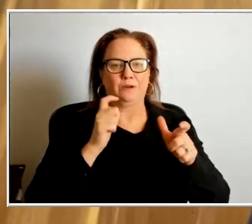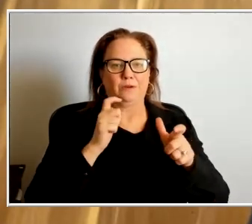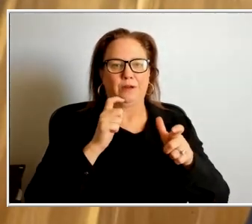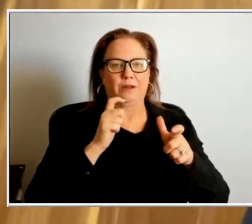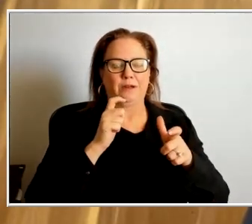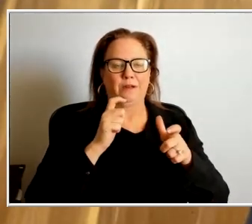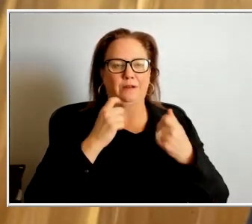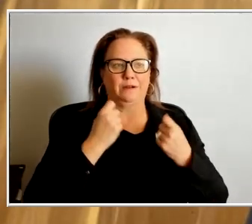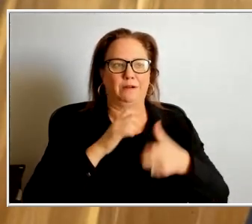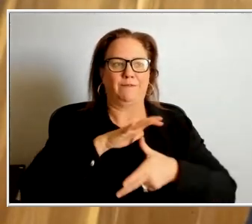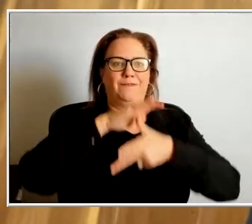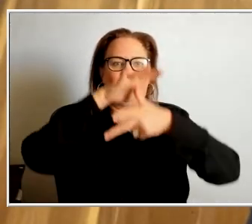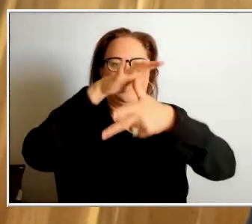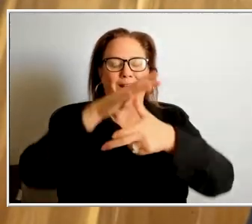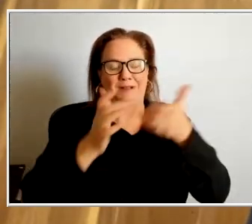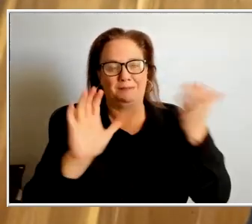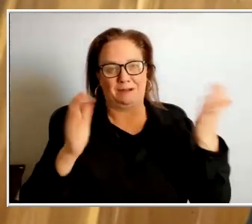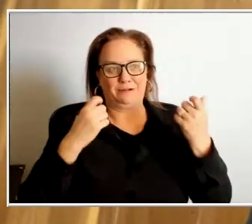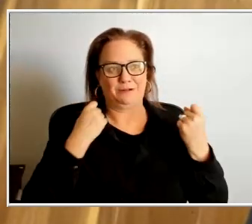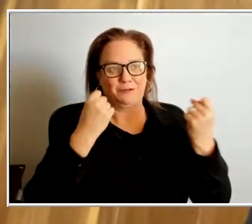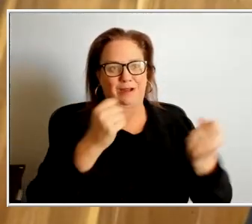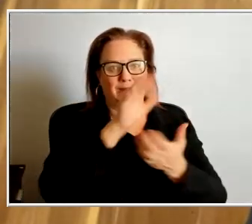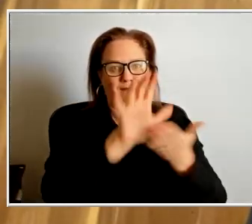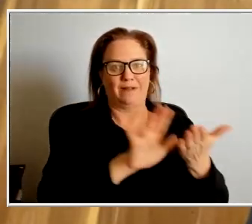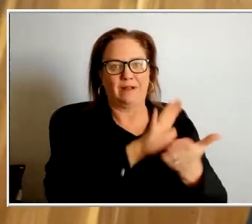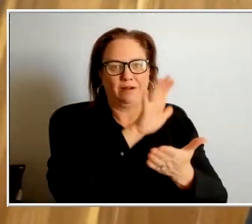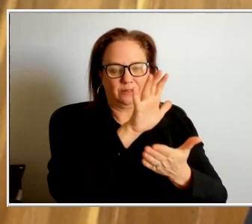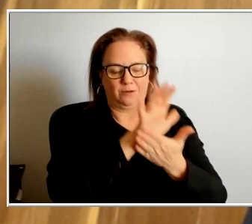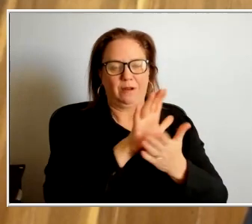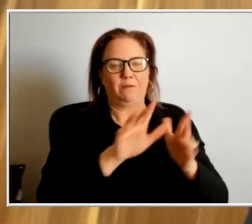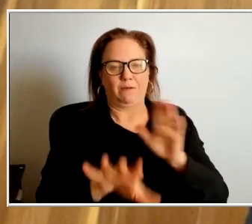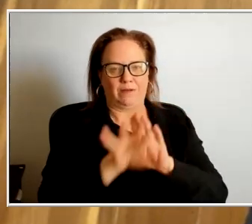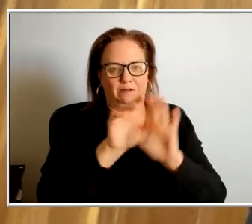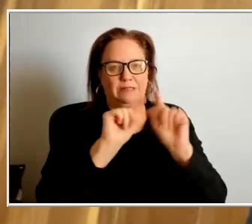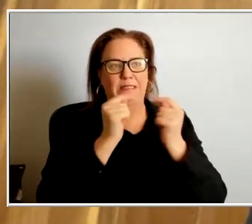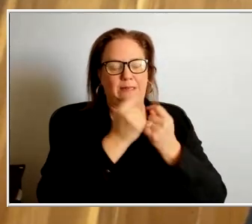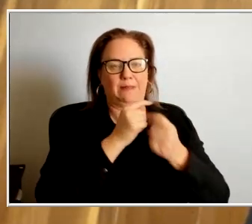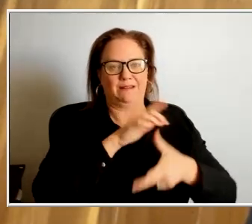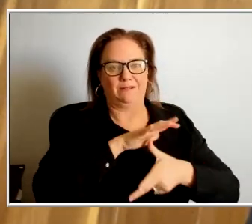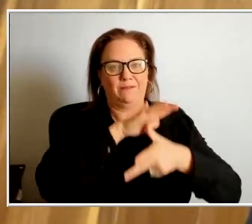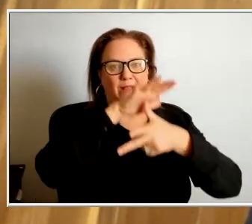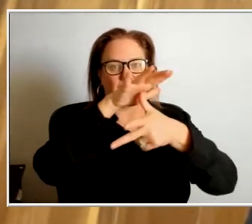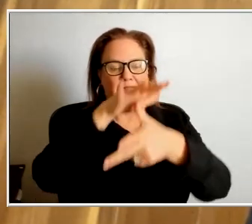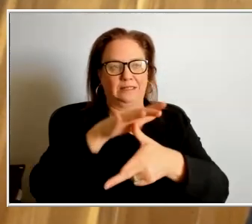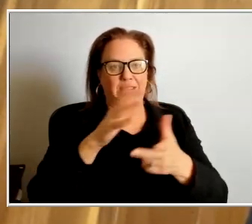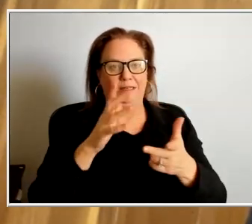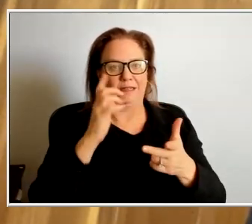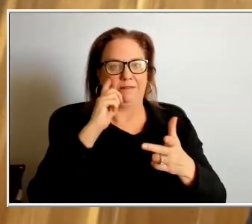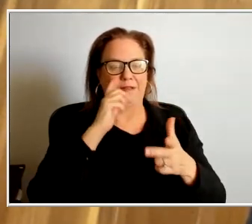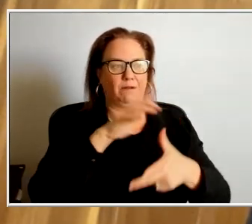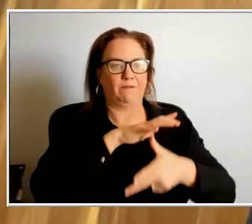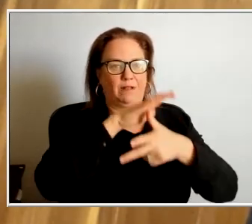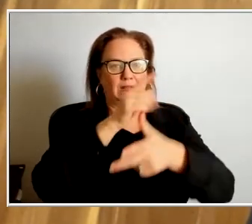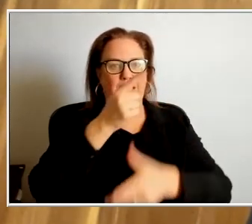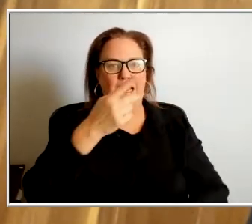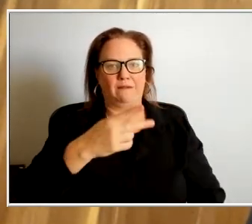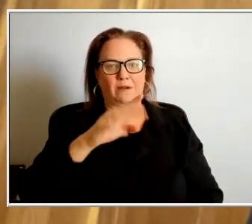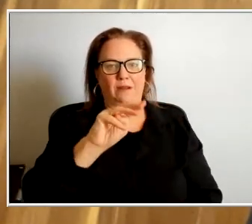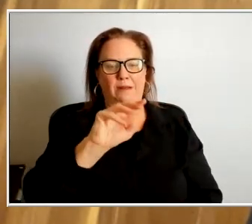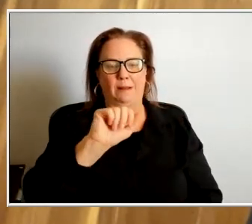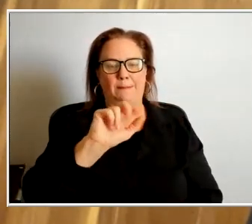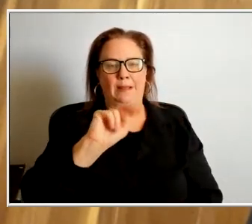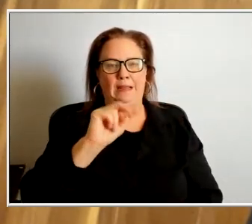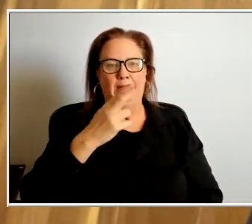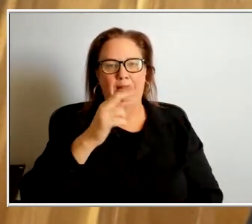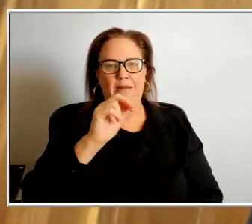5 hours. Luckily, we found a team that was able to fly us. Otherwise, it would have been that they were able to fly us halfway to Manhattan, and from there